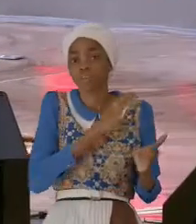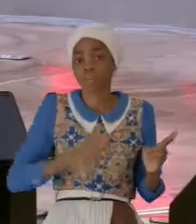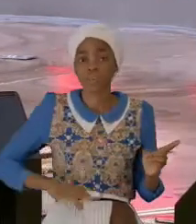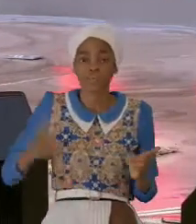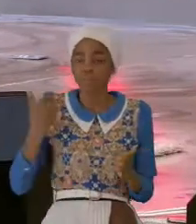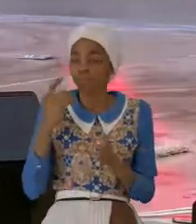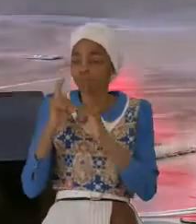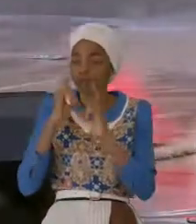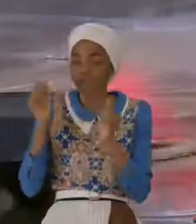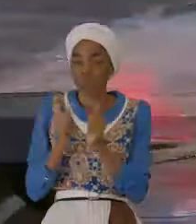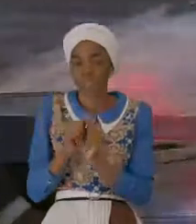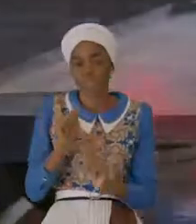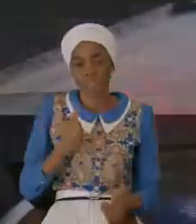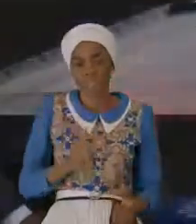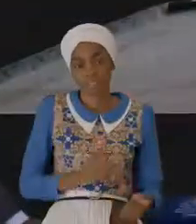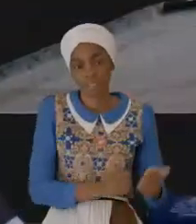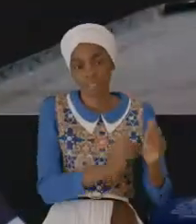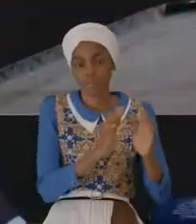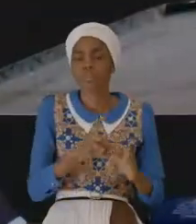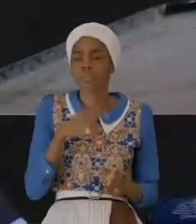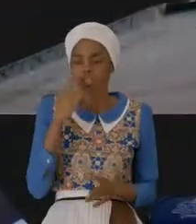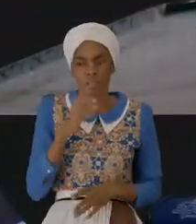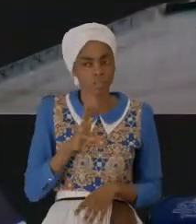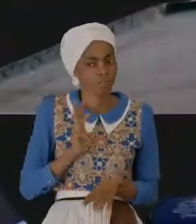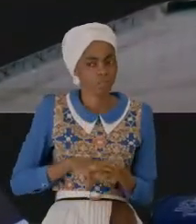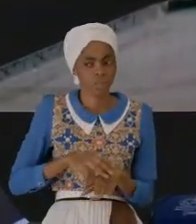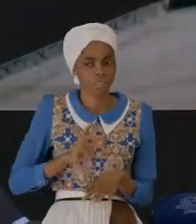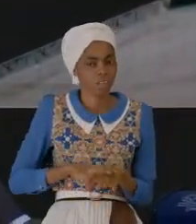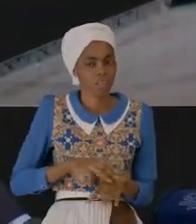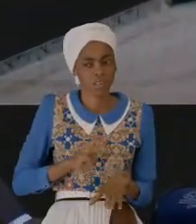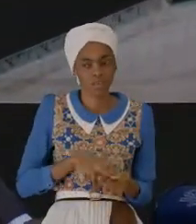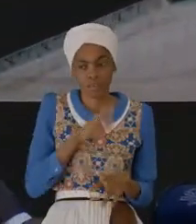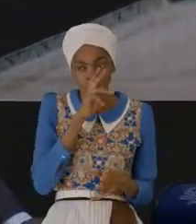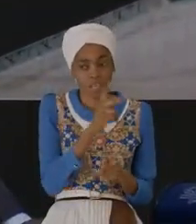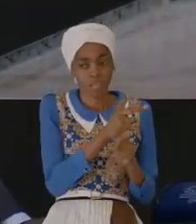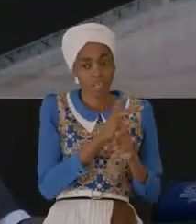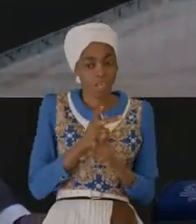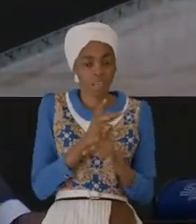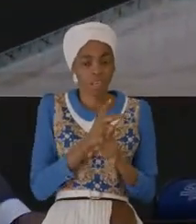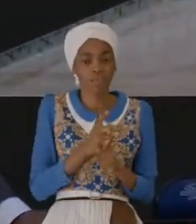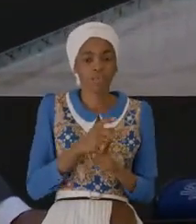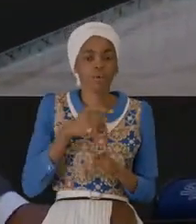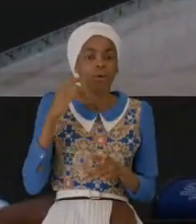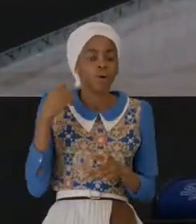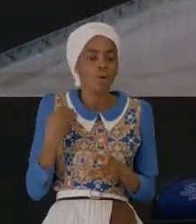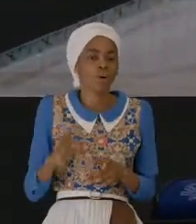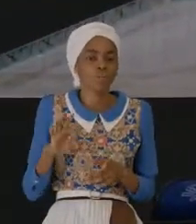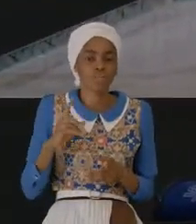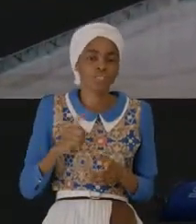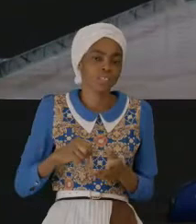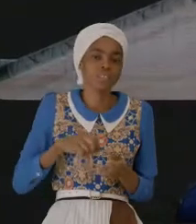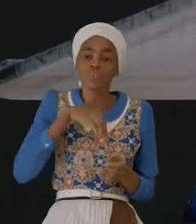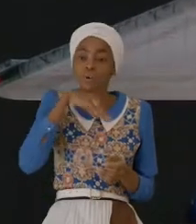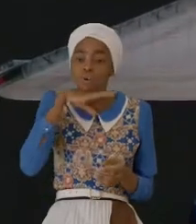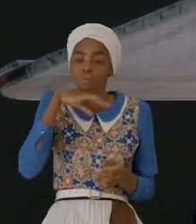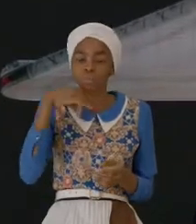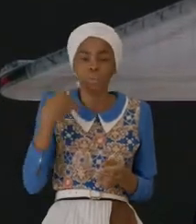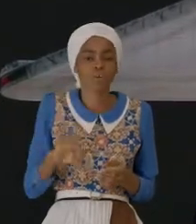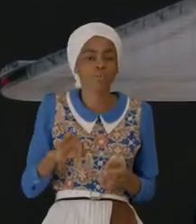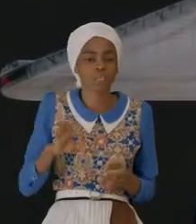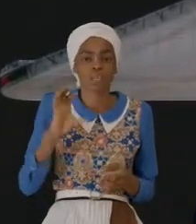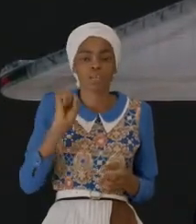he said Beware of the leaven of the scribes and Pharisees which